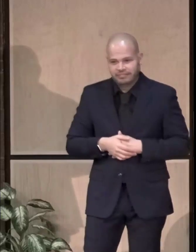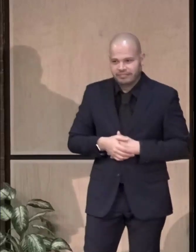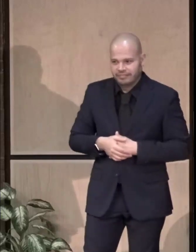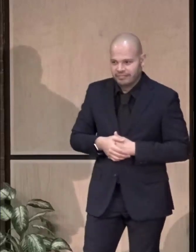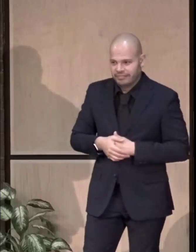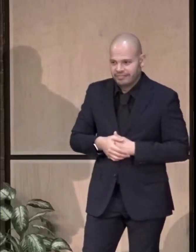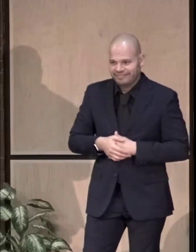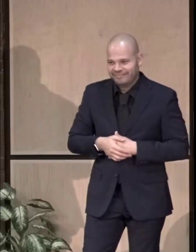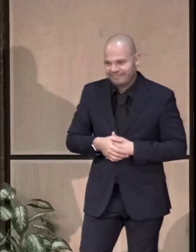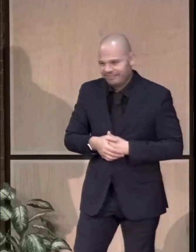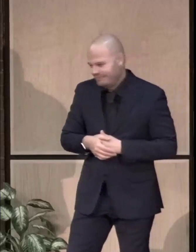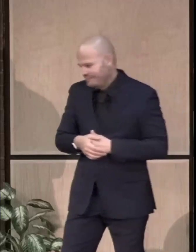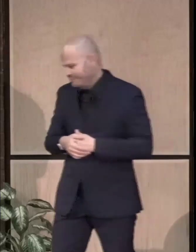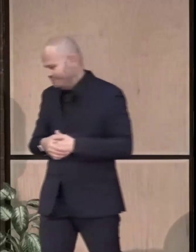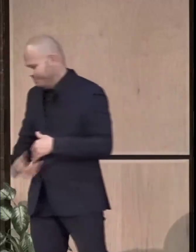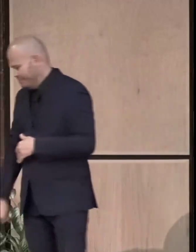E.